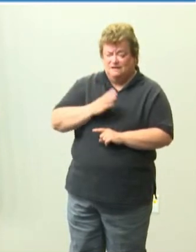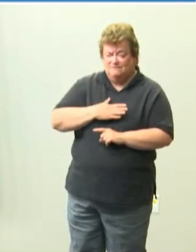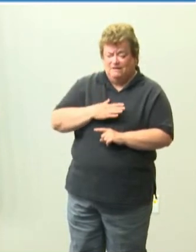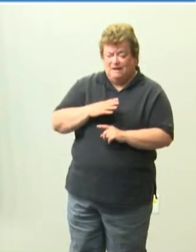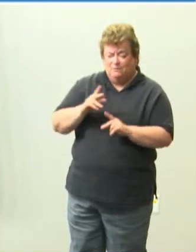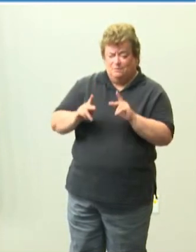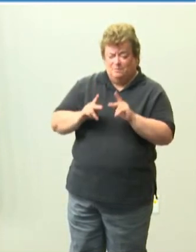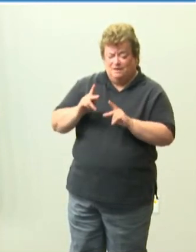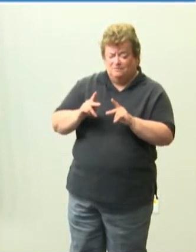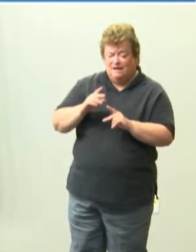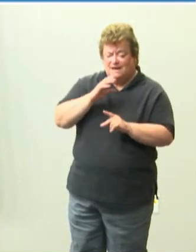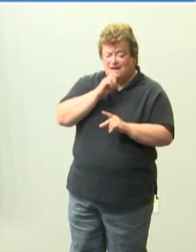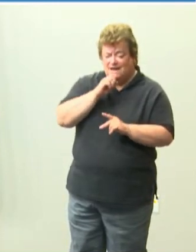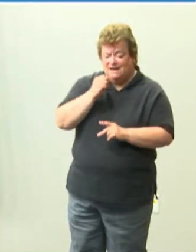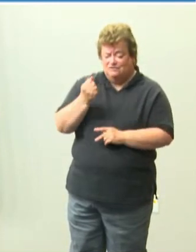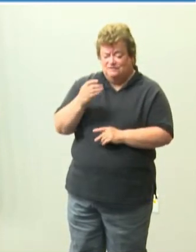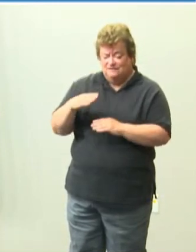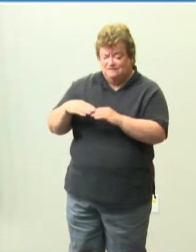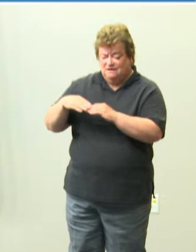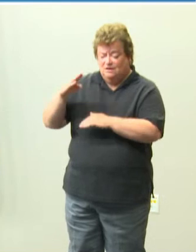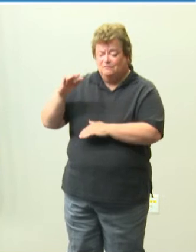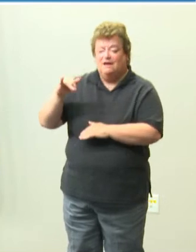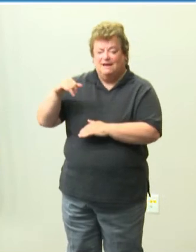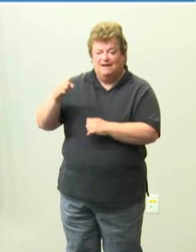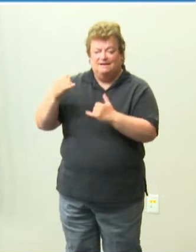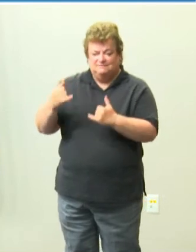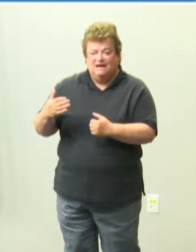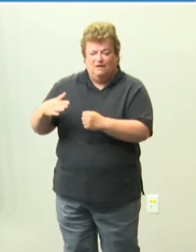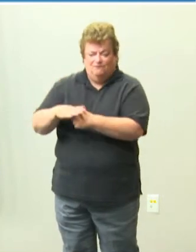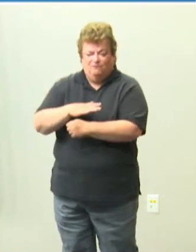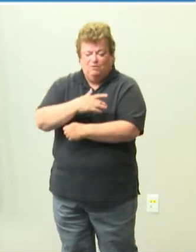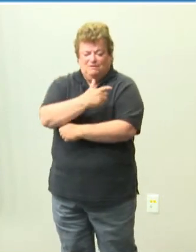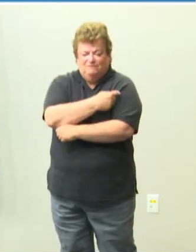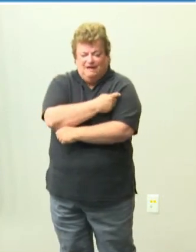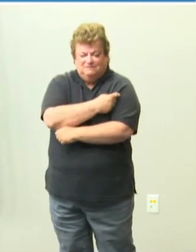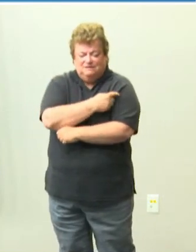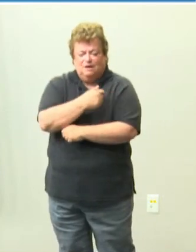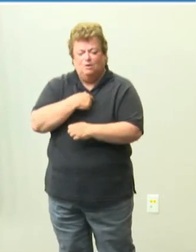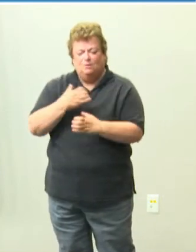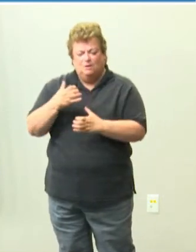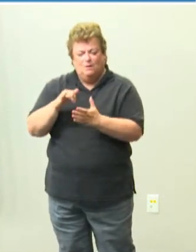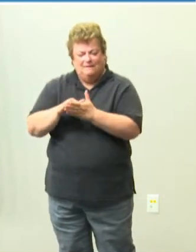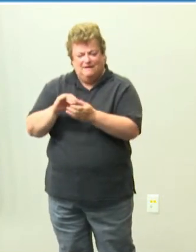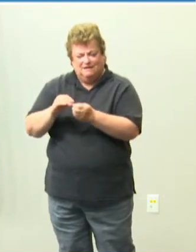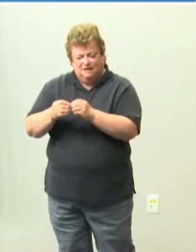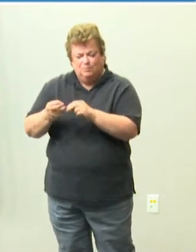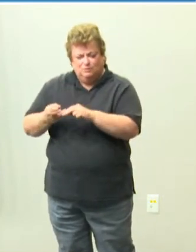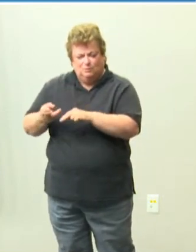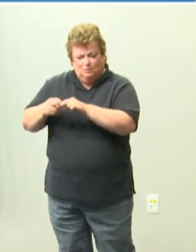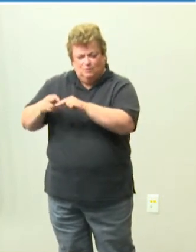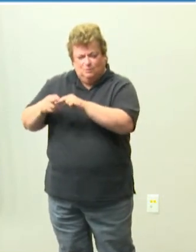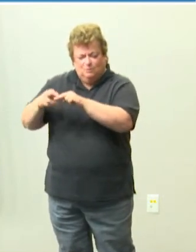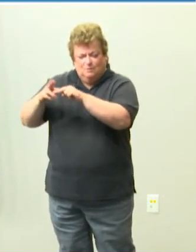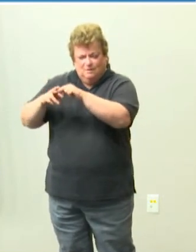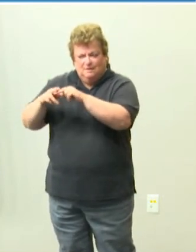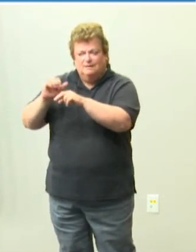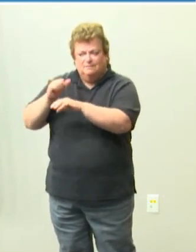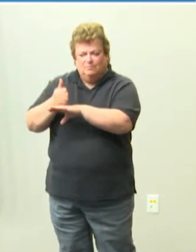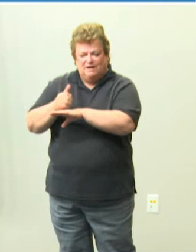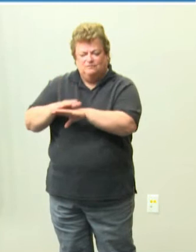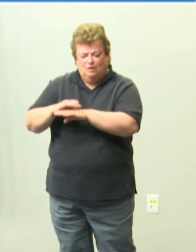aged 16 and older is fully vaccinated. And we expect that number to continue to rise based on the upward trend